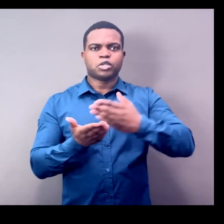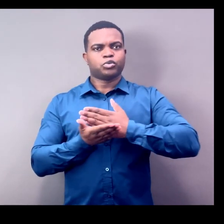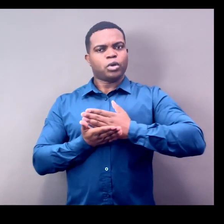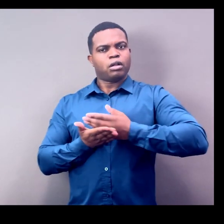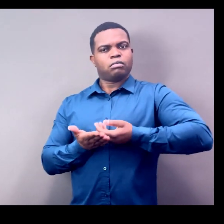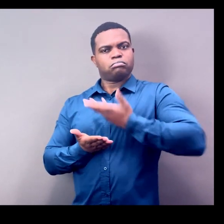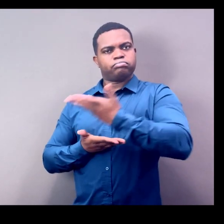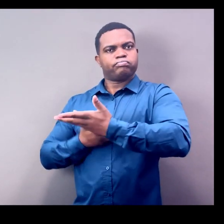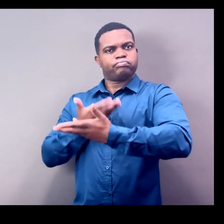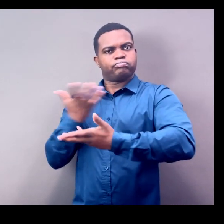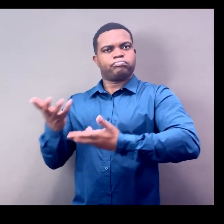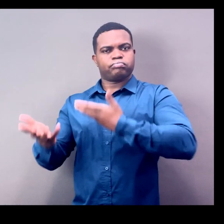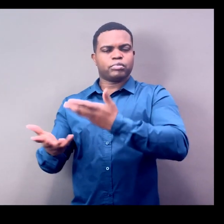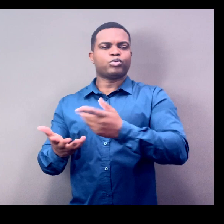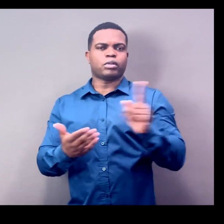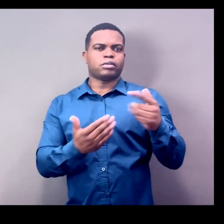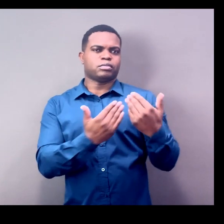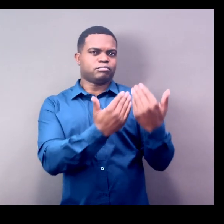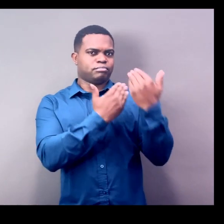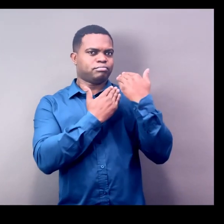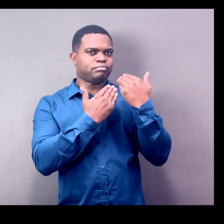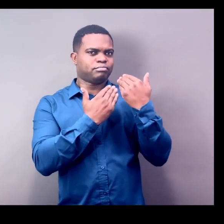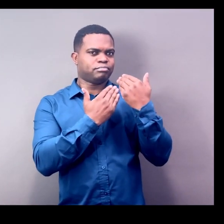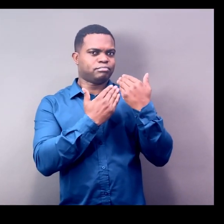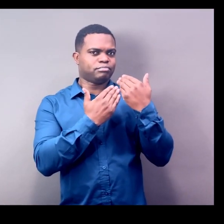roles that are listed here.